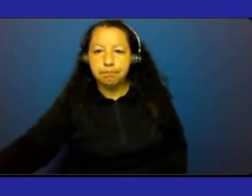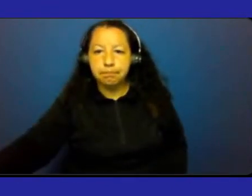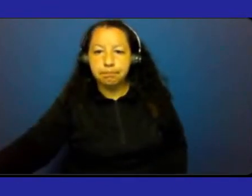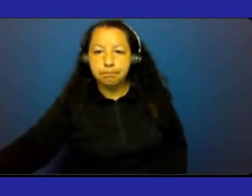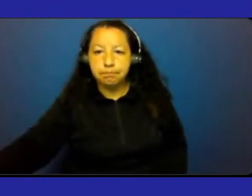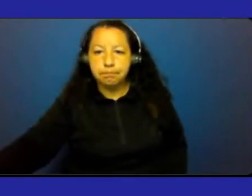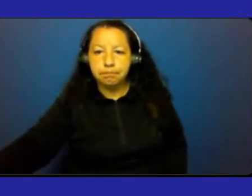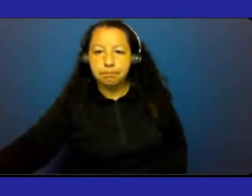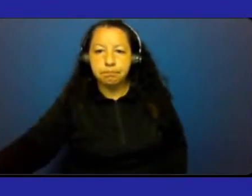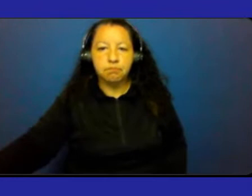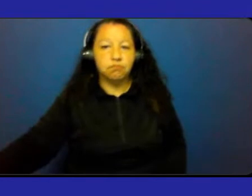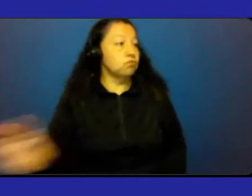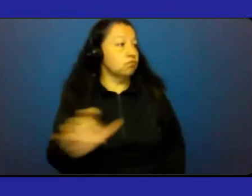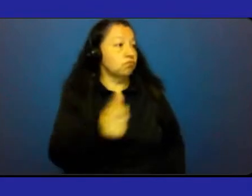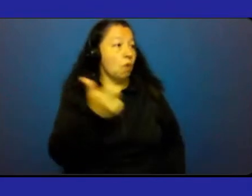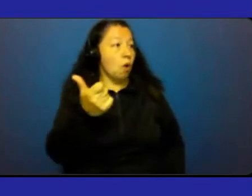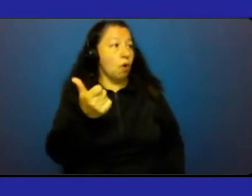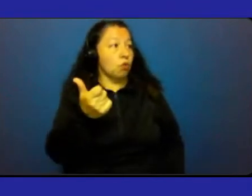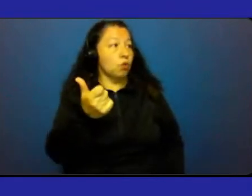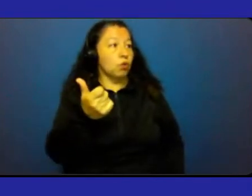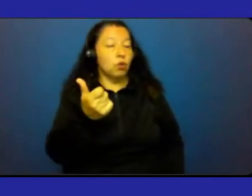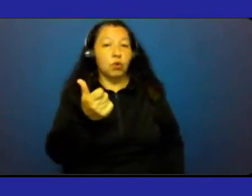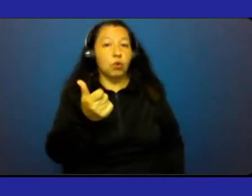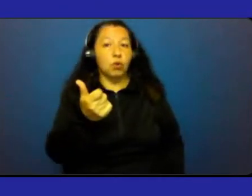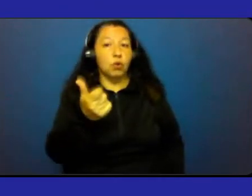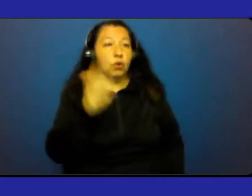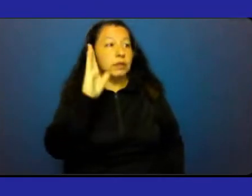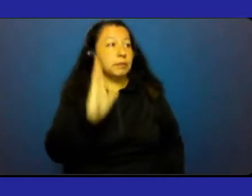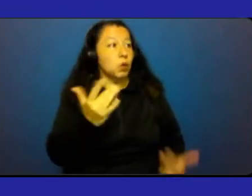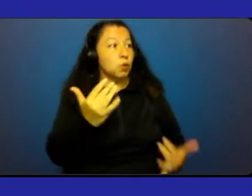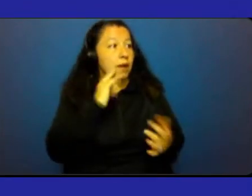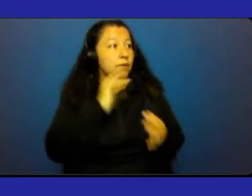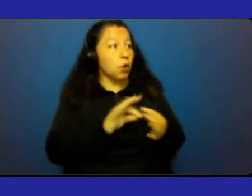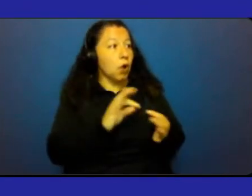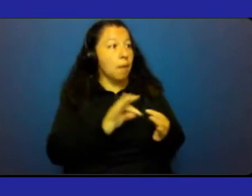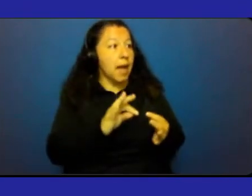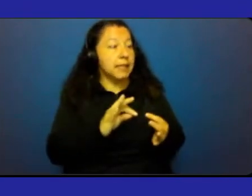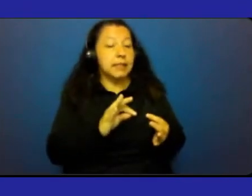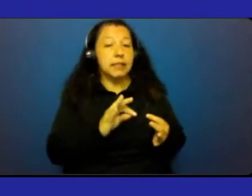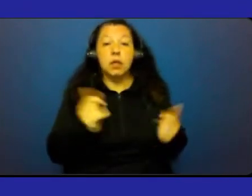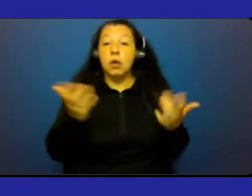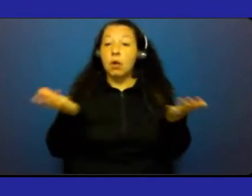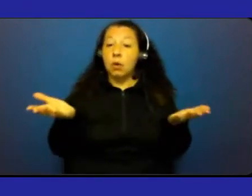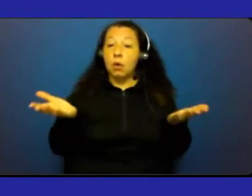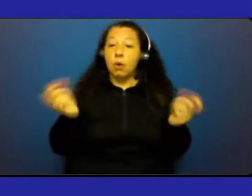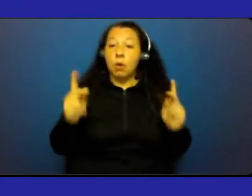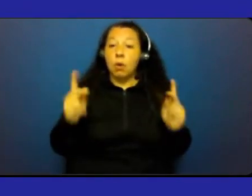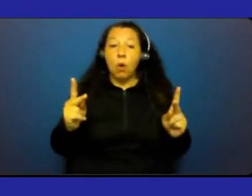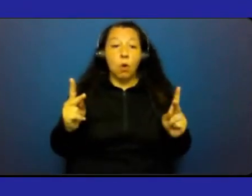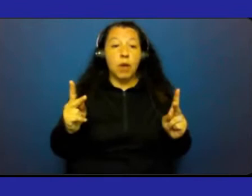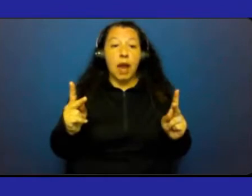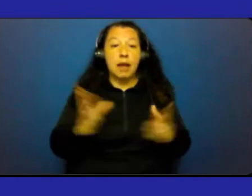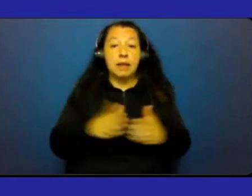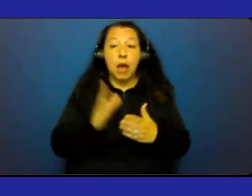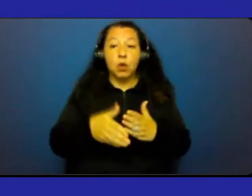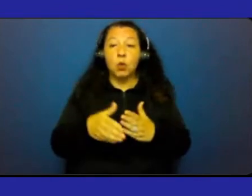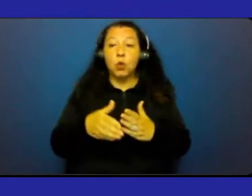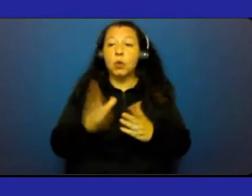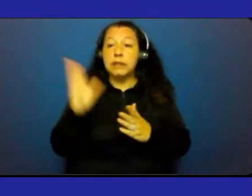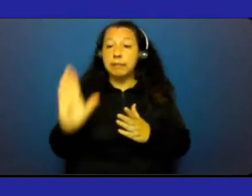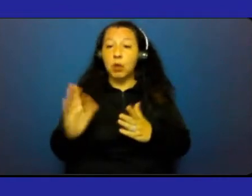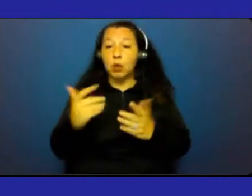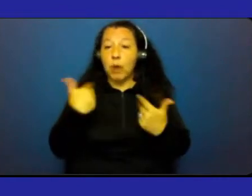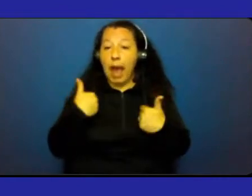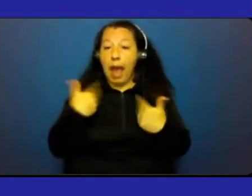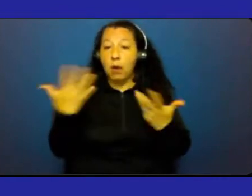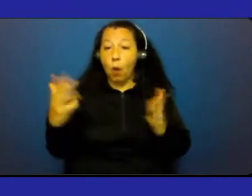Is there anyone else? Well, at this time, this concludes the registered speakers that we have for